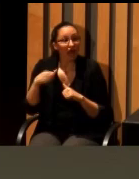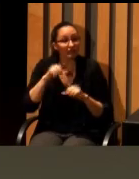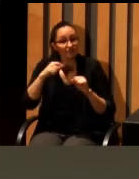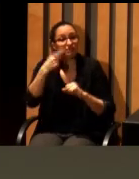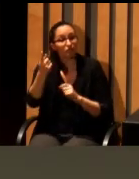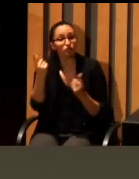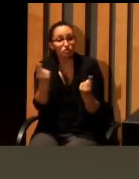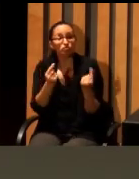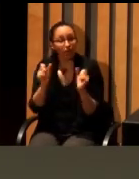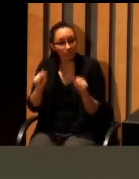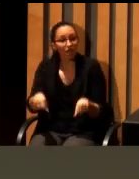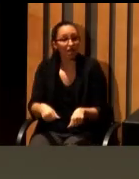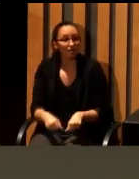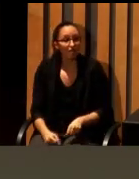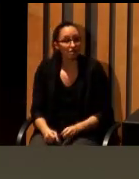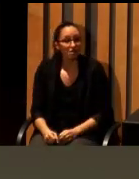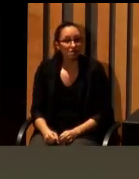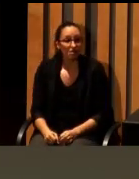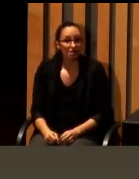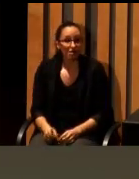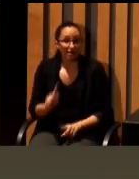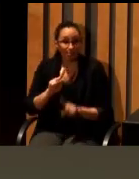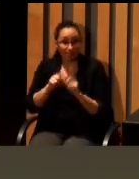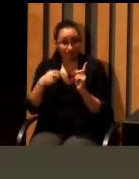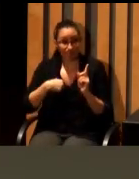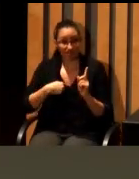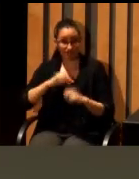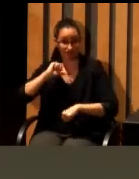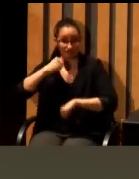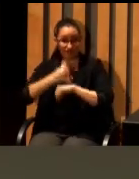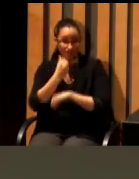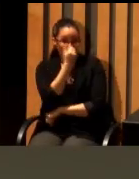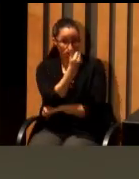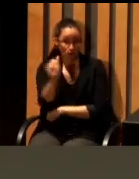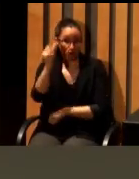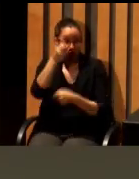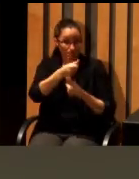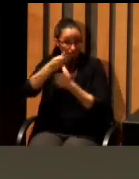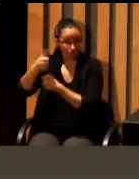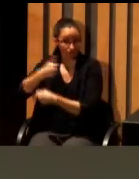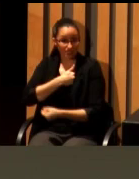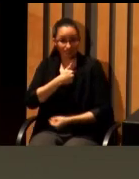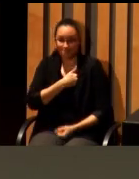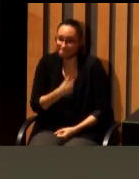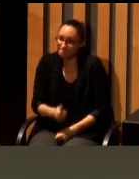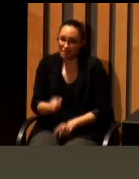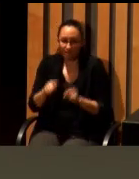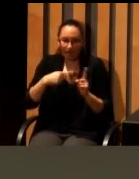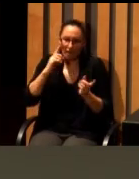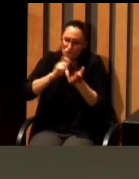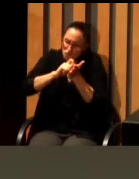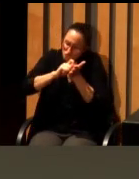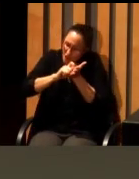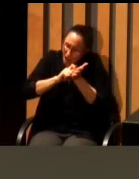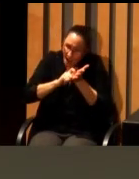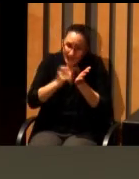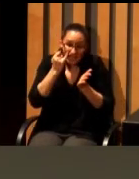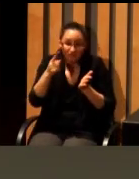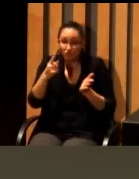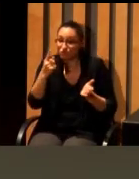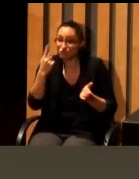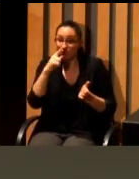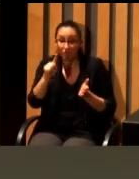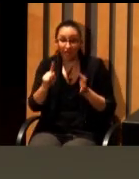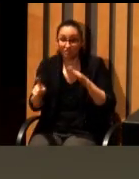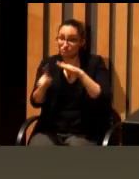I can't foment a protest myself, but I'll write my butt off if you show up in front of the